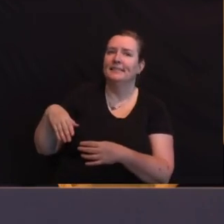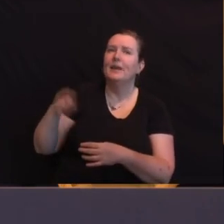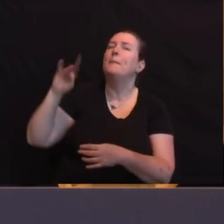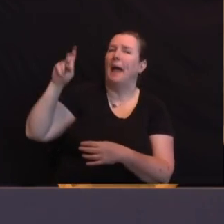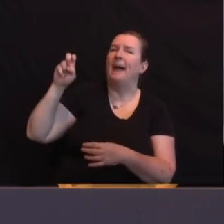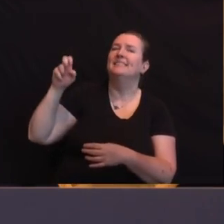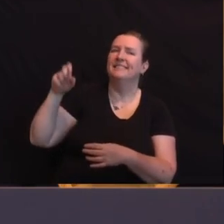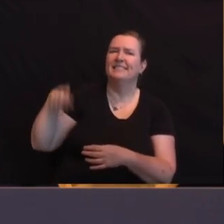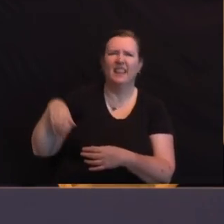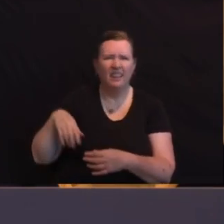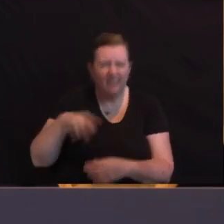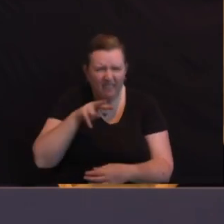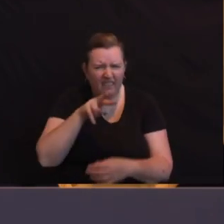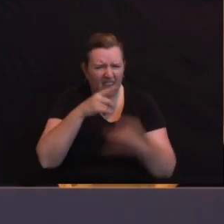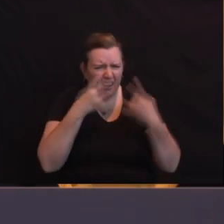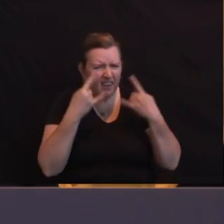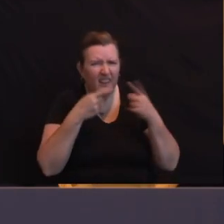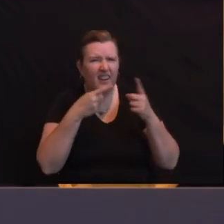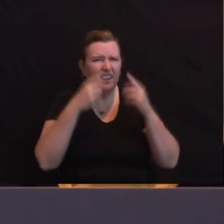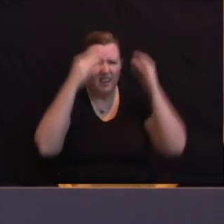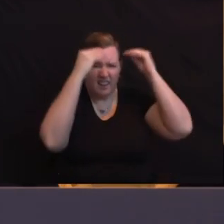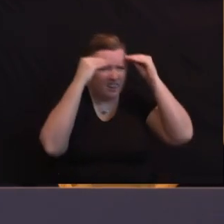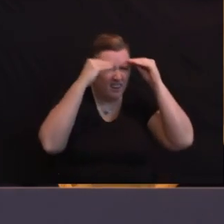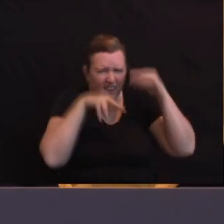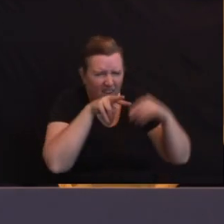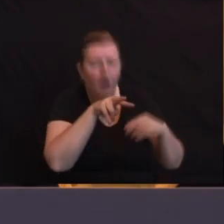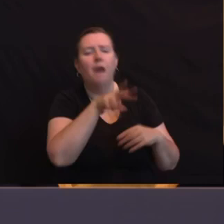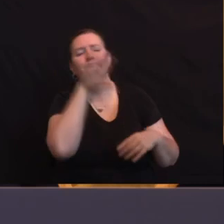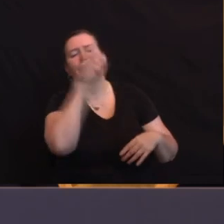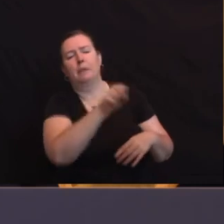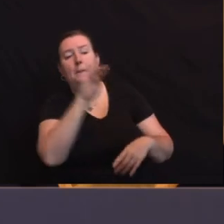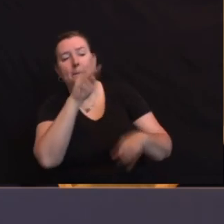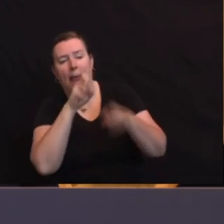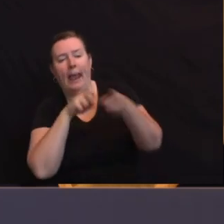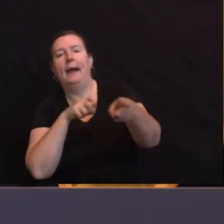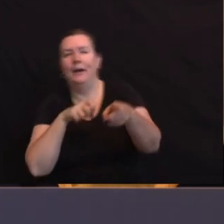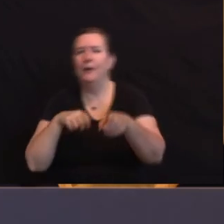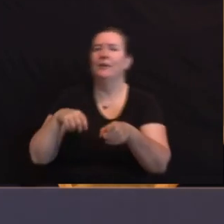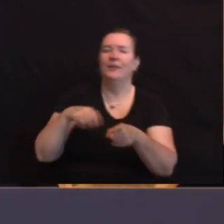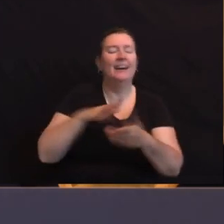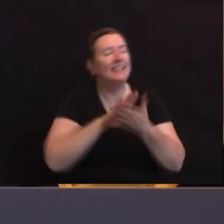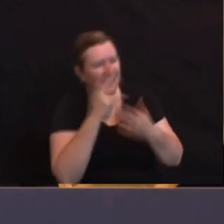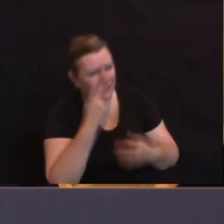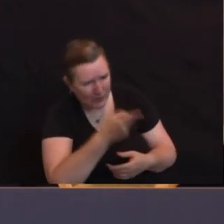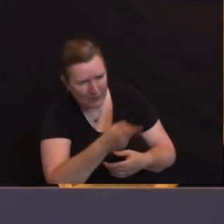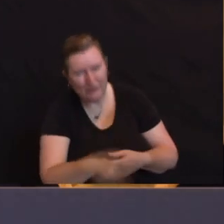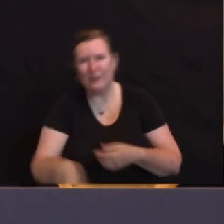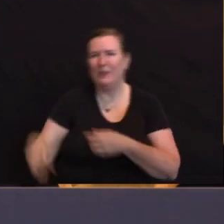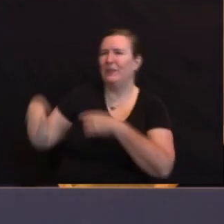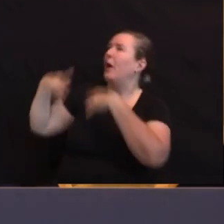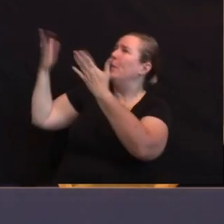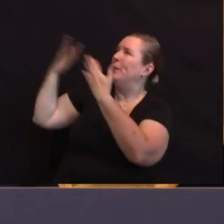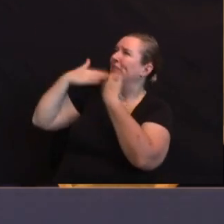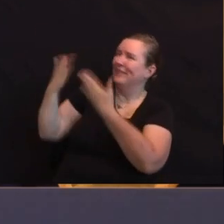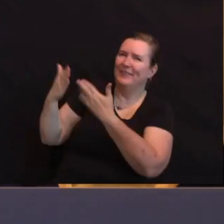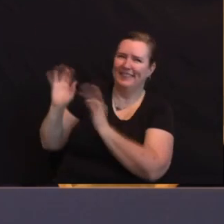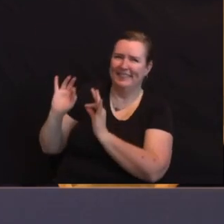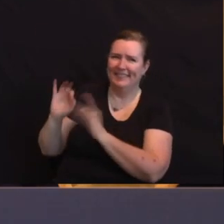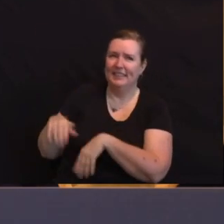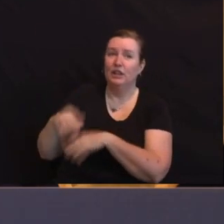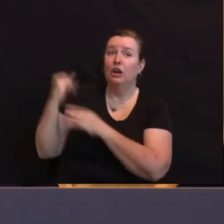barely recognize you between the hat and the mask and the whole shooting match there. Good to be here. Nice to have you. Thanks for the Arts Foundation shout-out